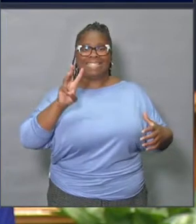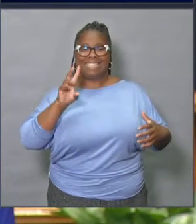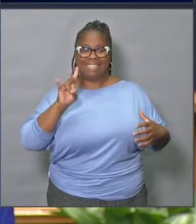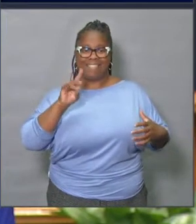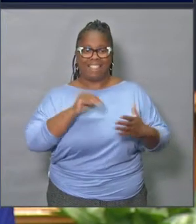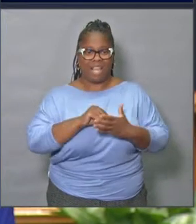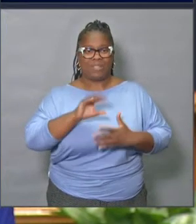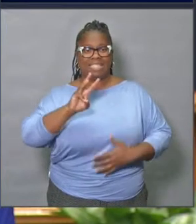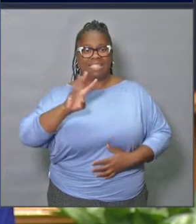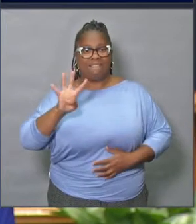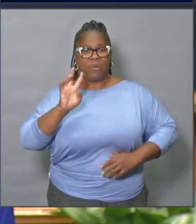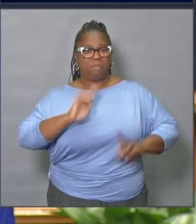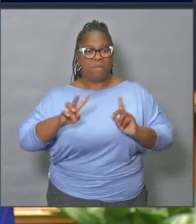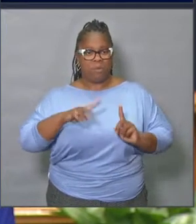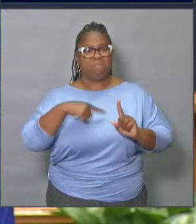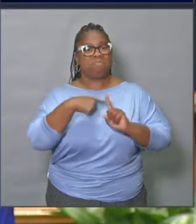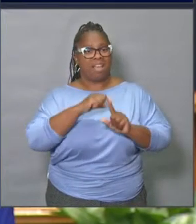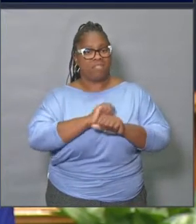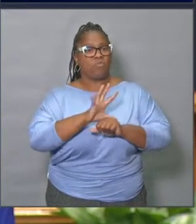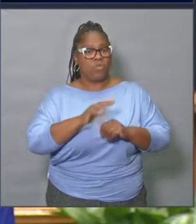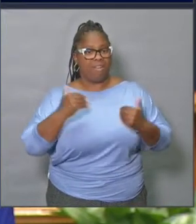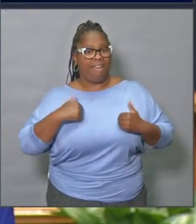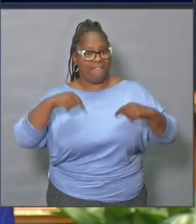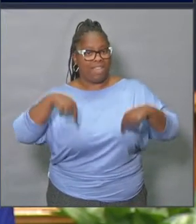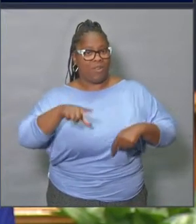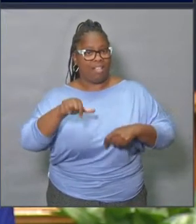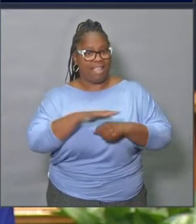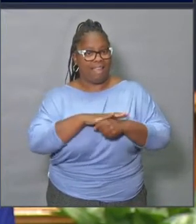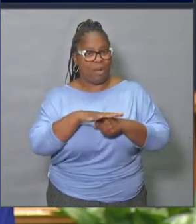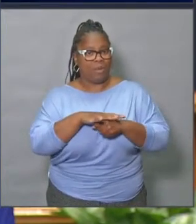67,064 total cases we're reporting do include